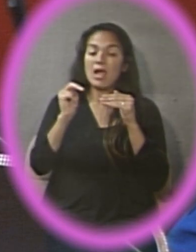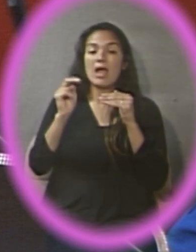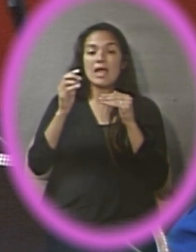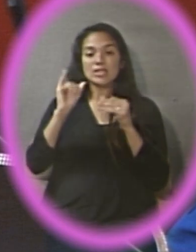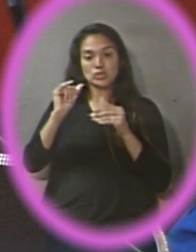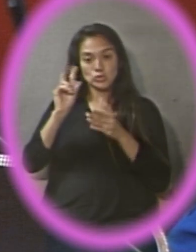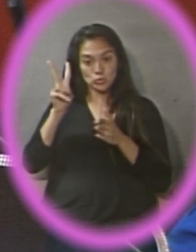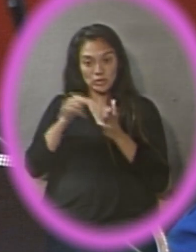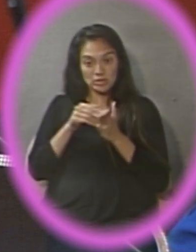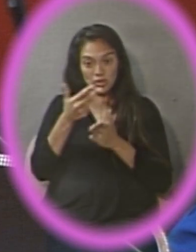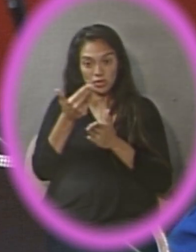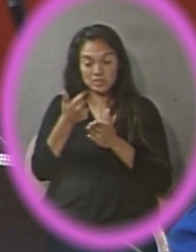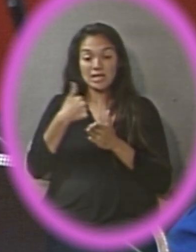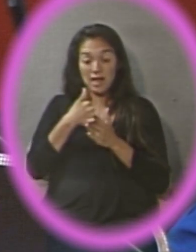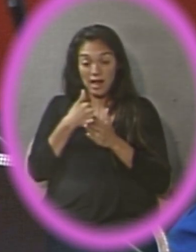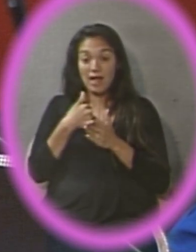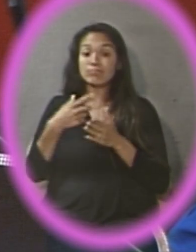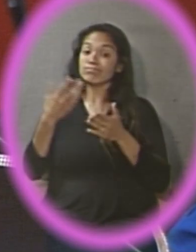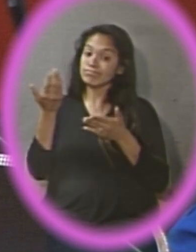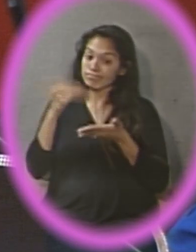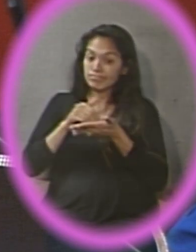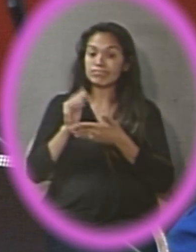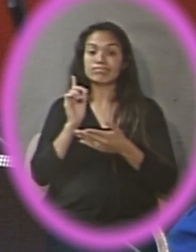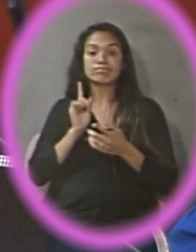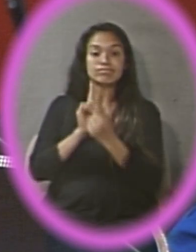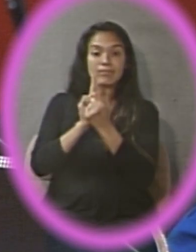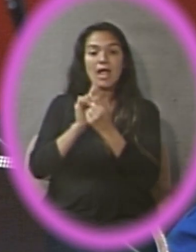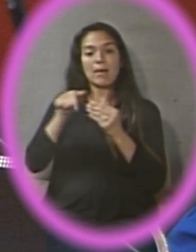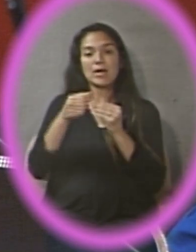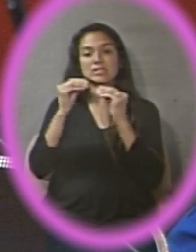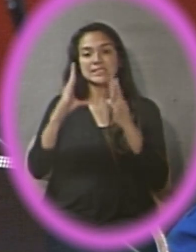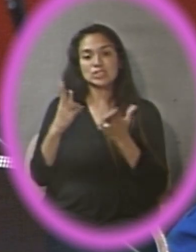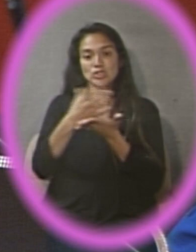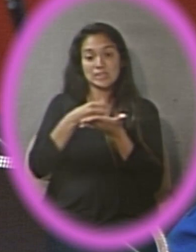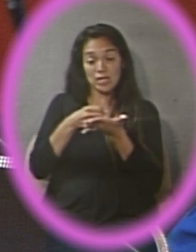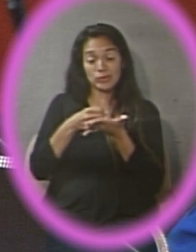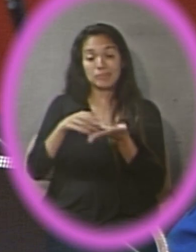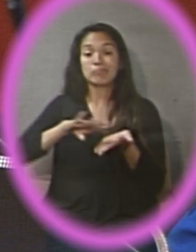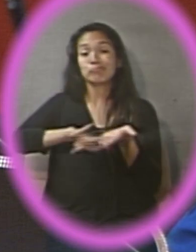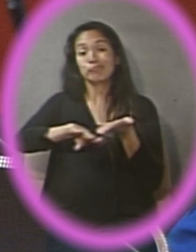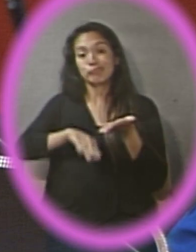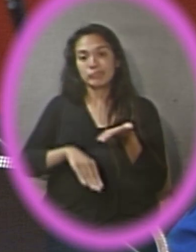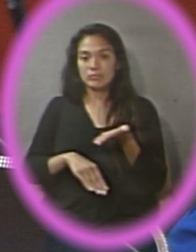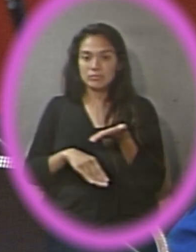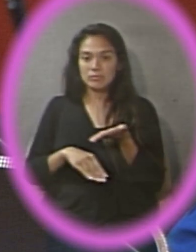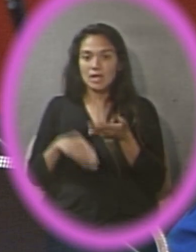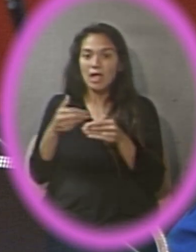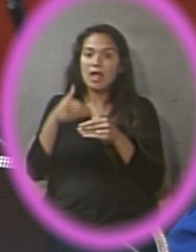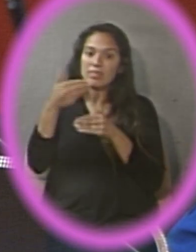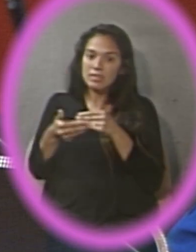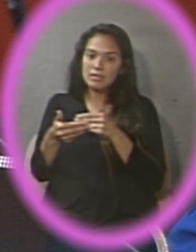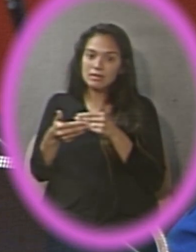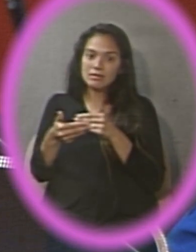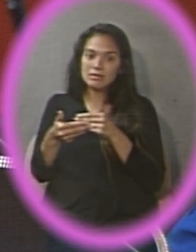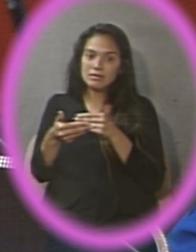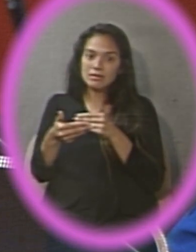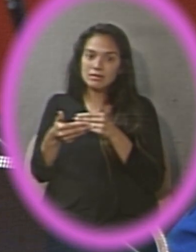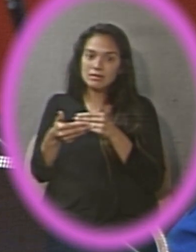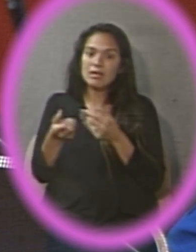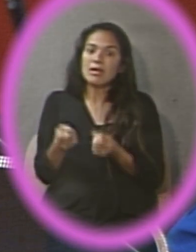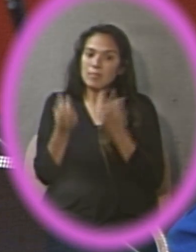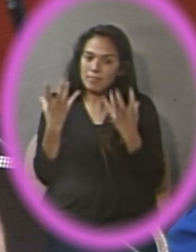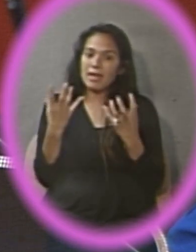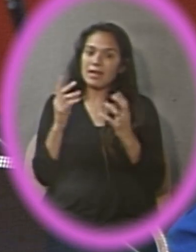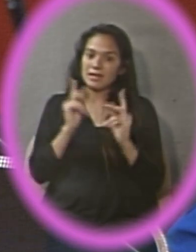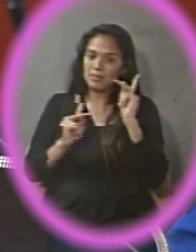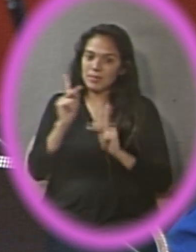happening with teacher salaries. I was dismissed, and then it turned out that many